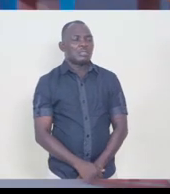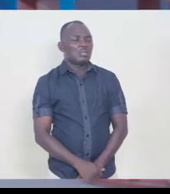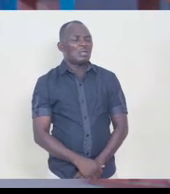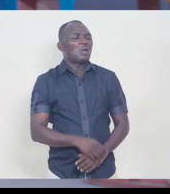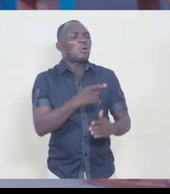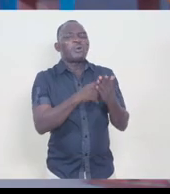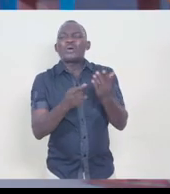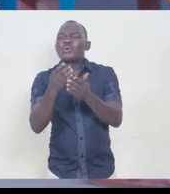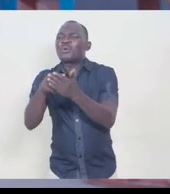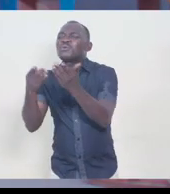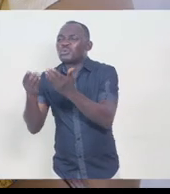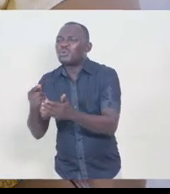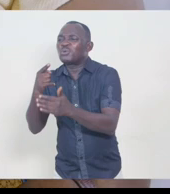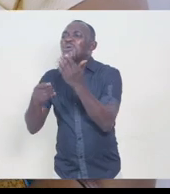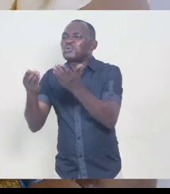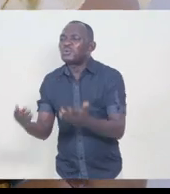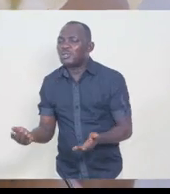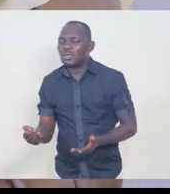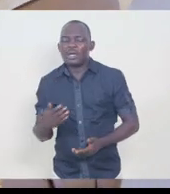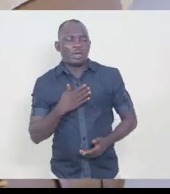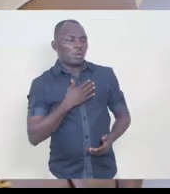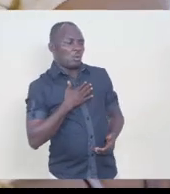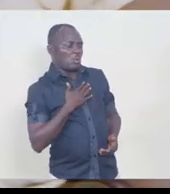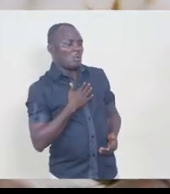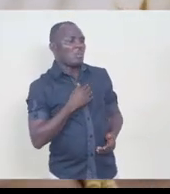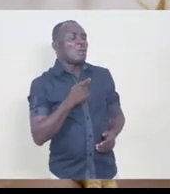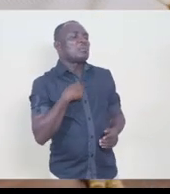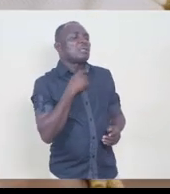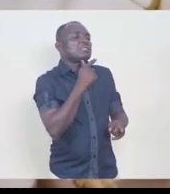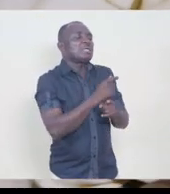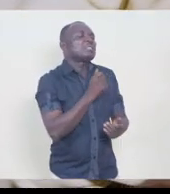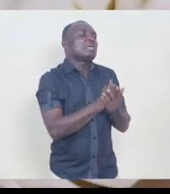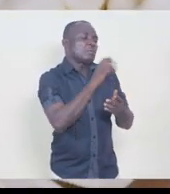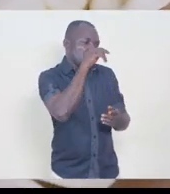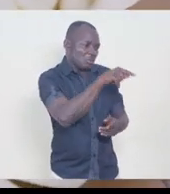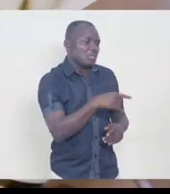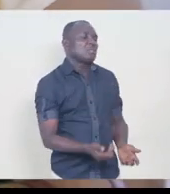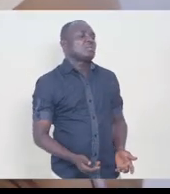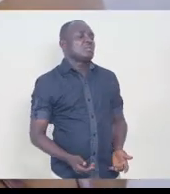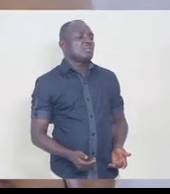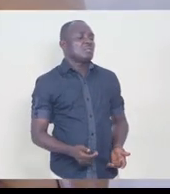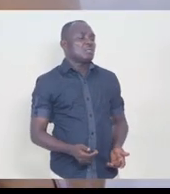What exactly do you want from him? Oh, like I said, I just want to help him.